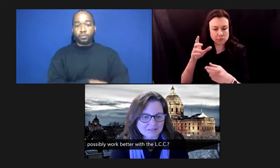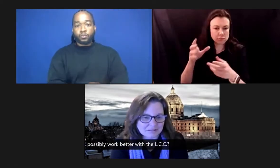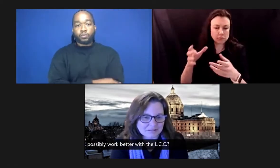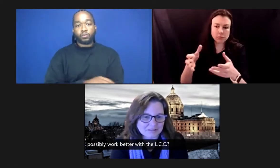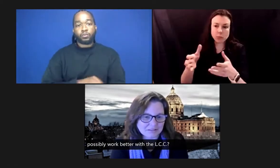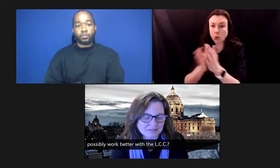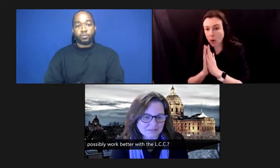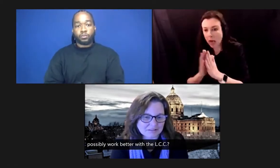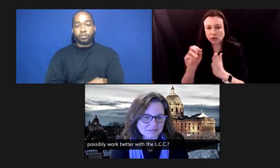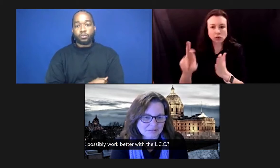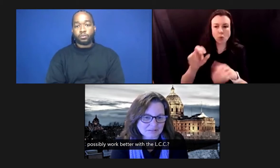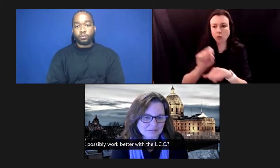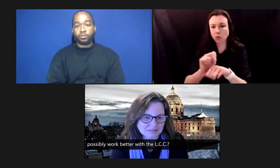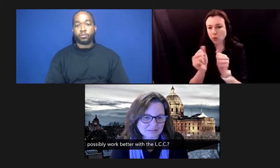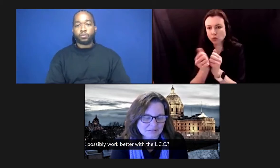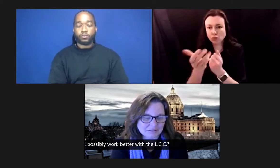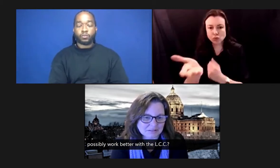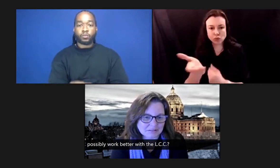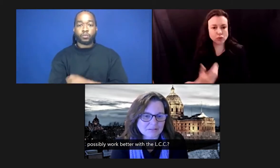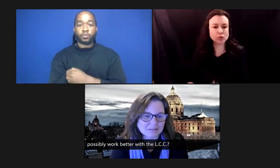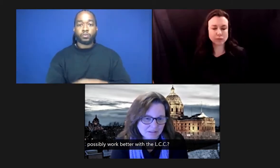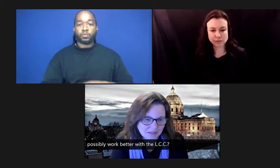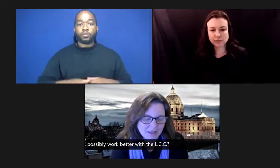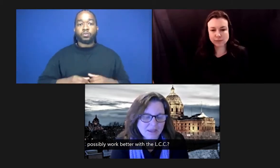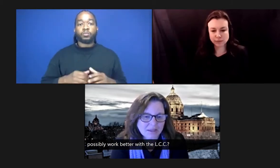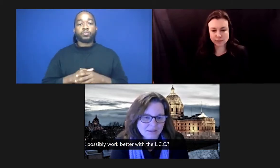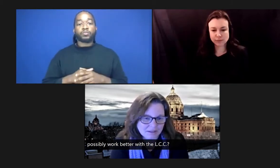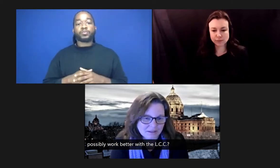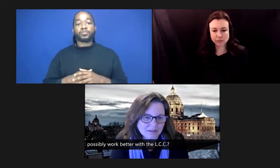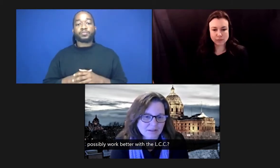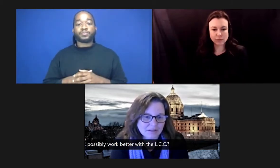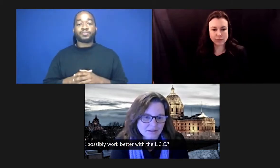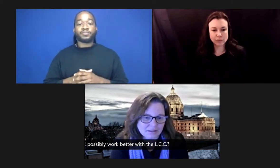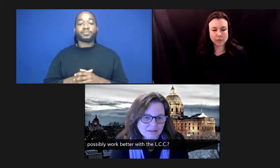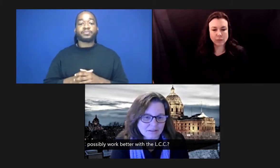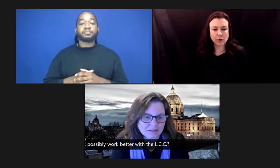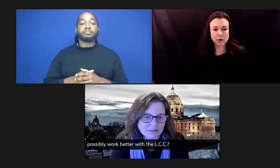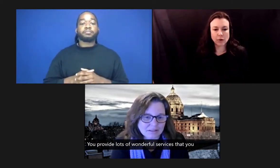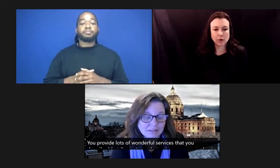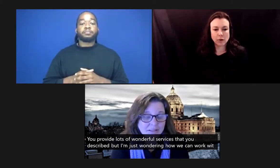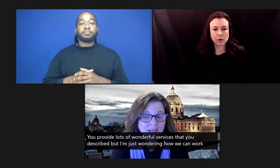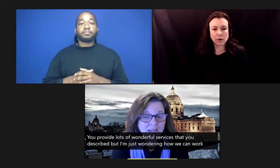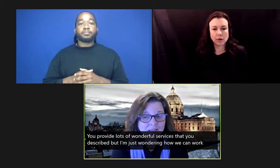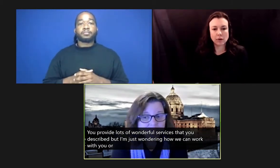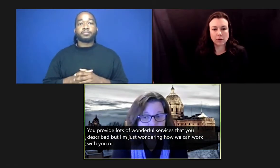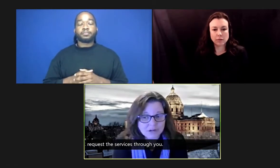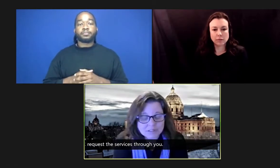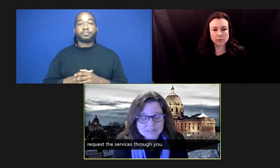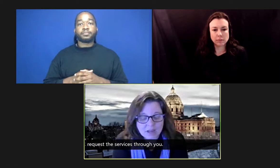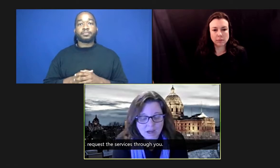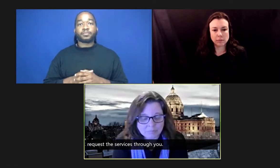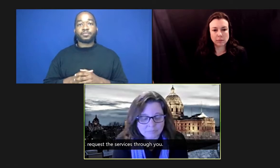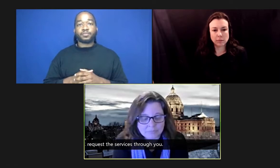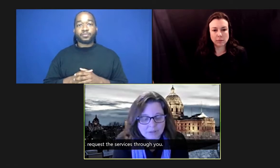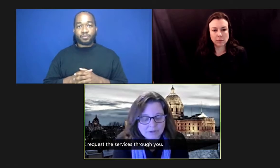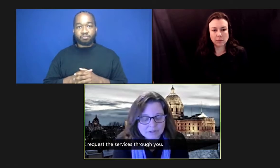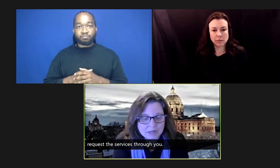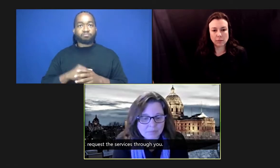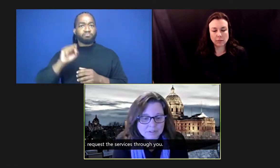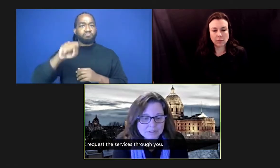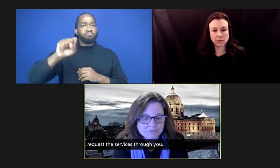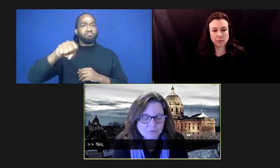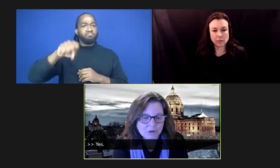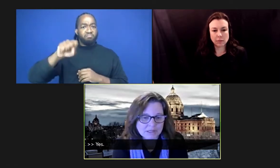just wondering how we can work with you or request the services through you. Yeah, so there's